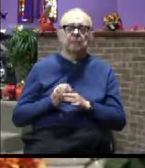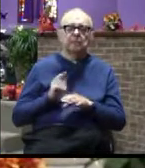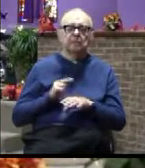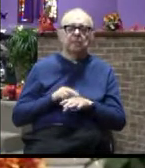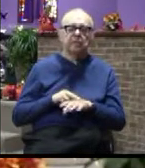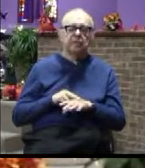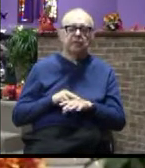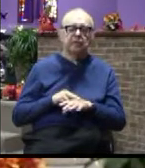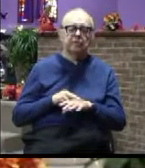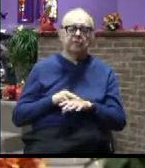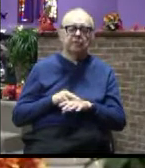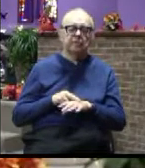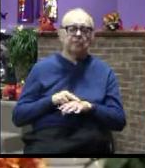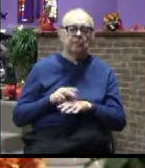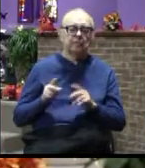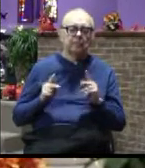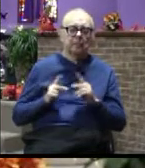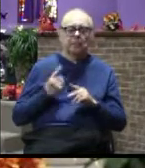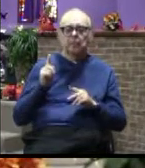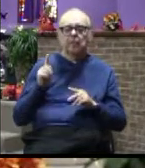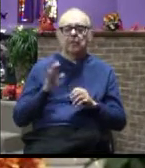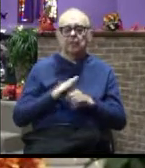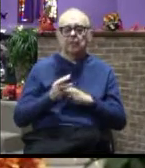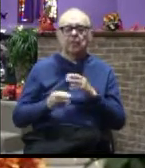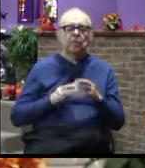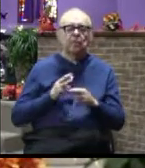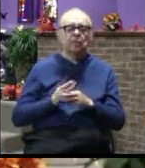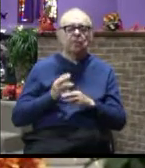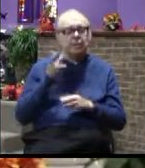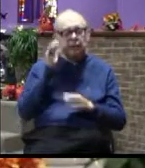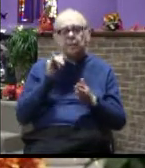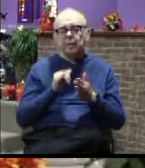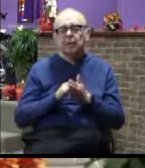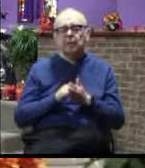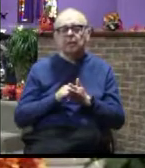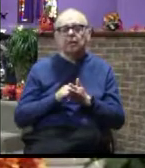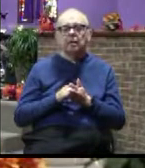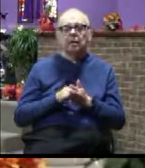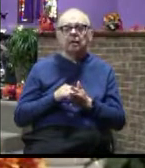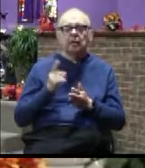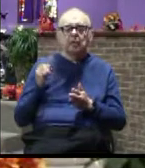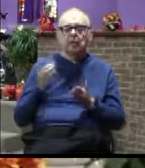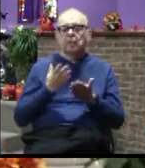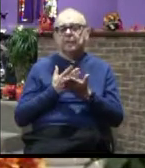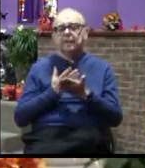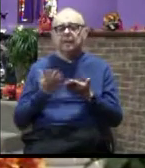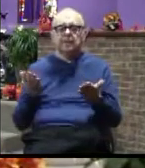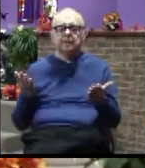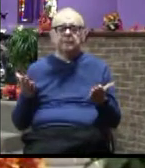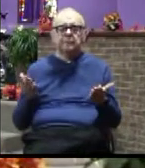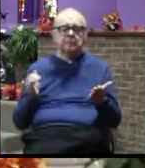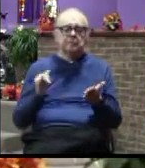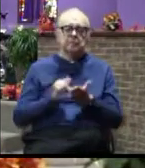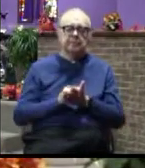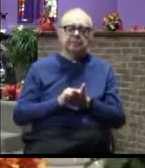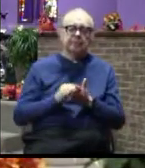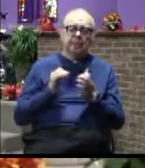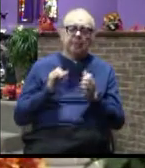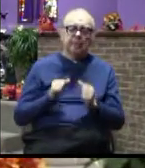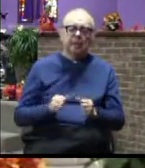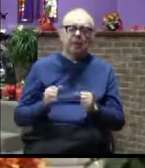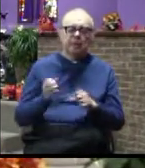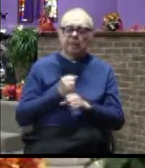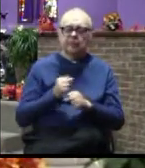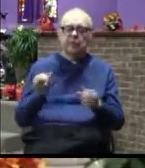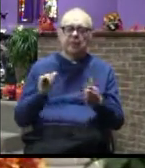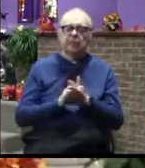national stage for the whole world to hear that the only thing that can